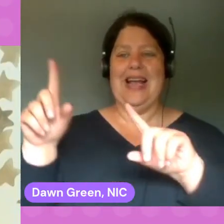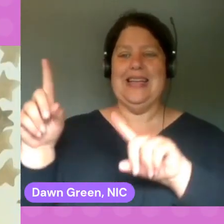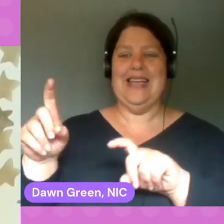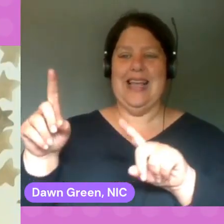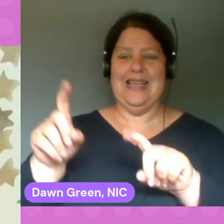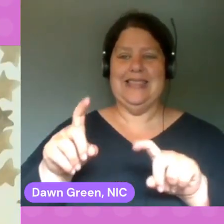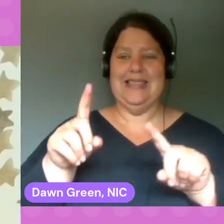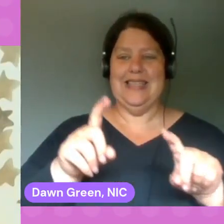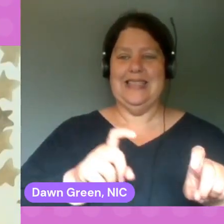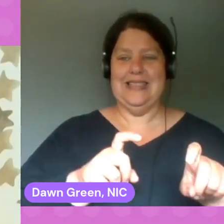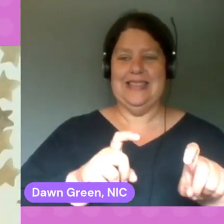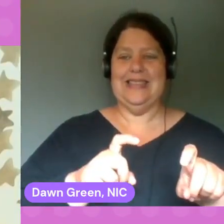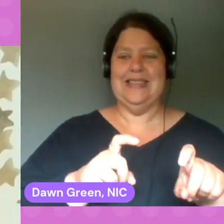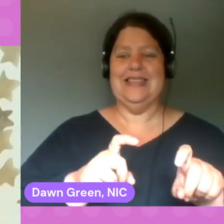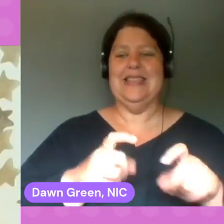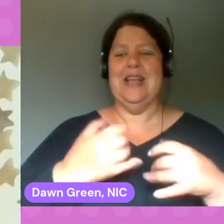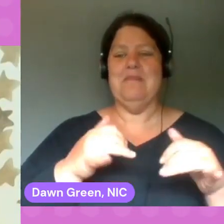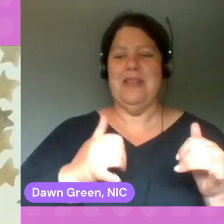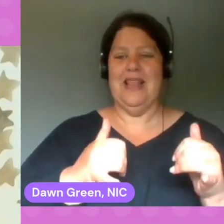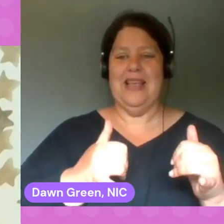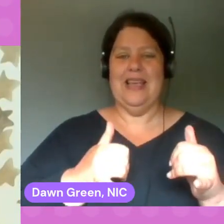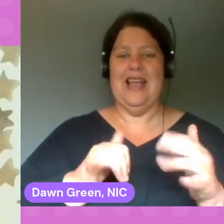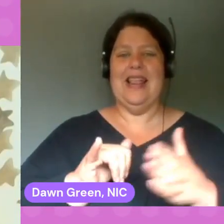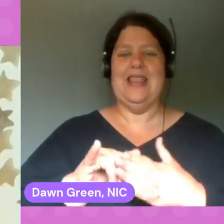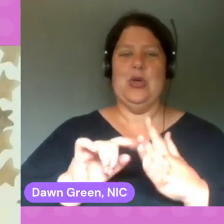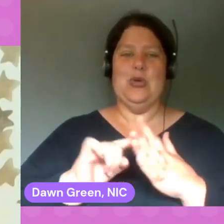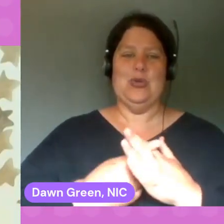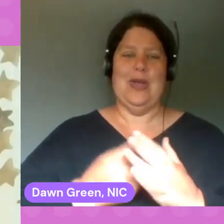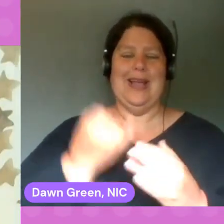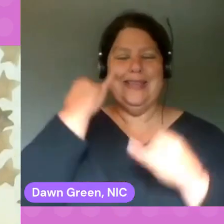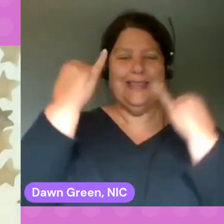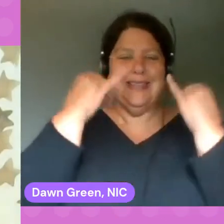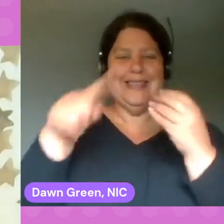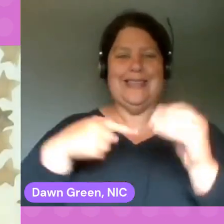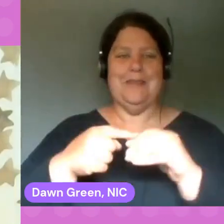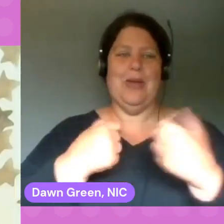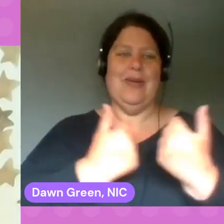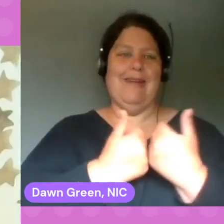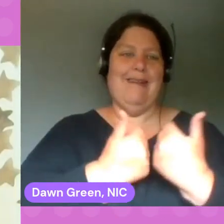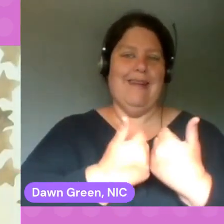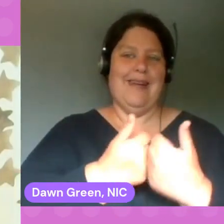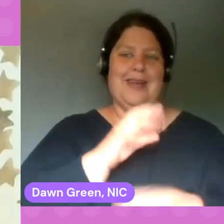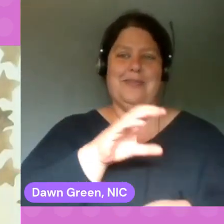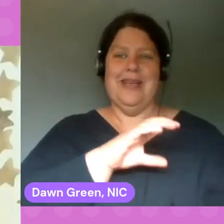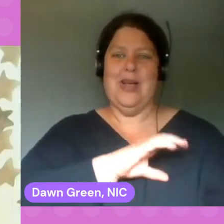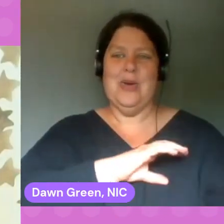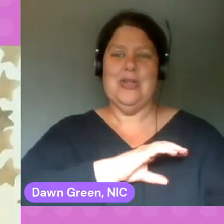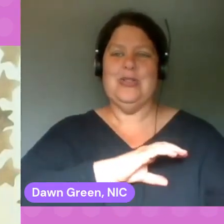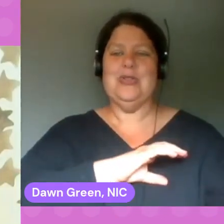with materials, they spark ideas about games, about characters, about